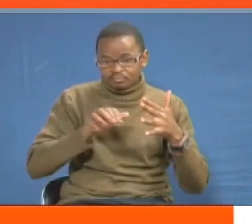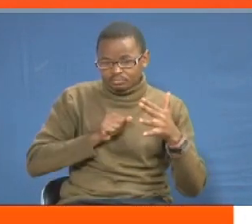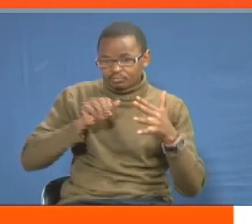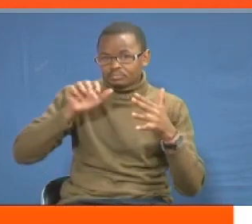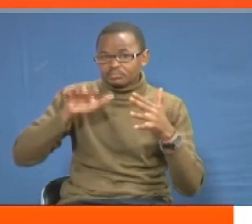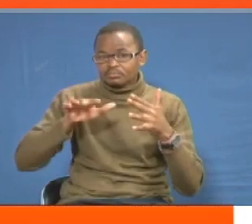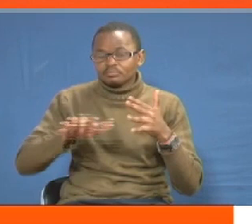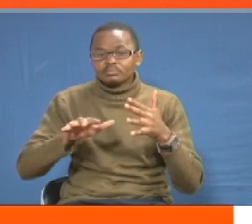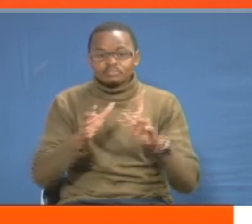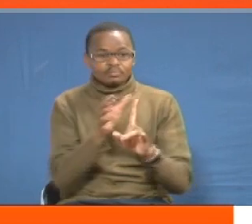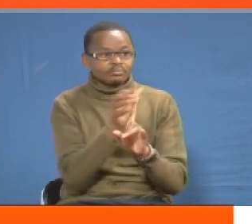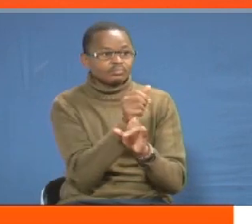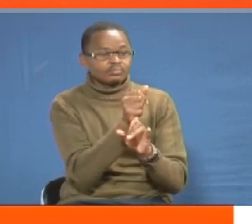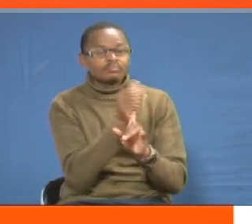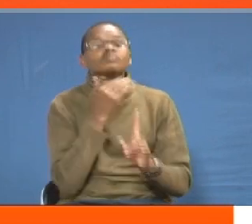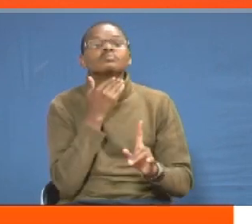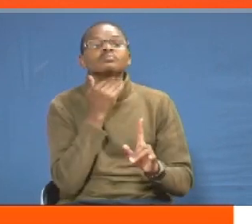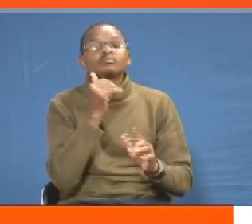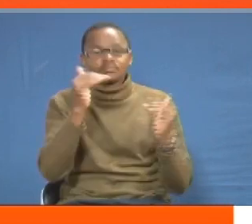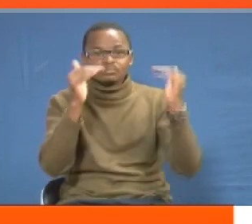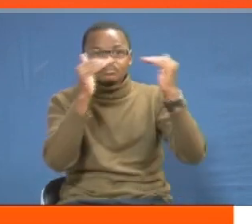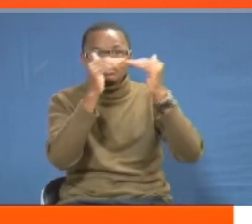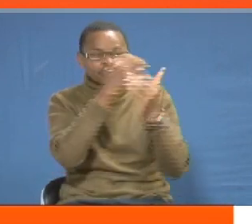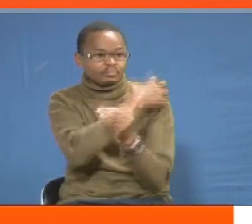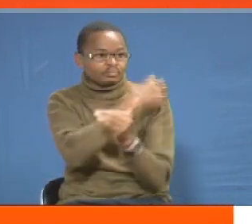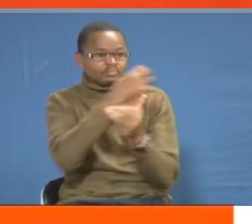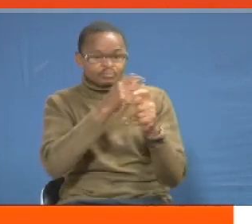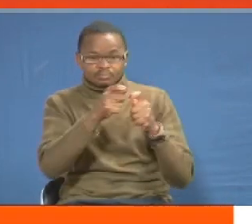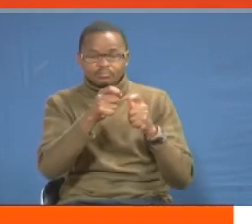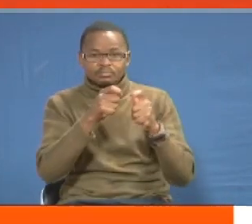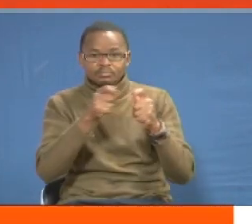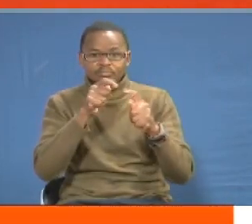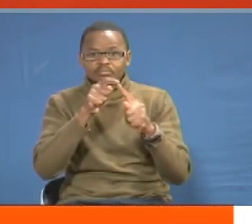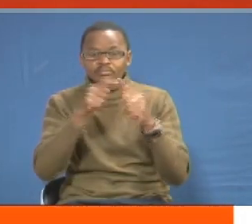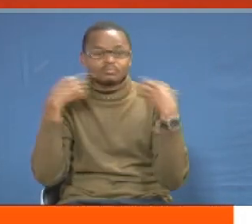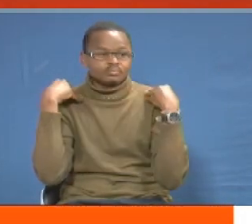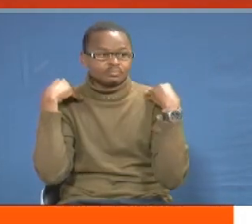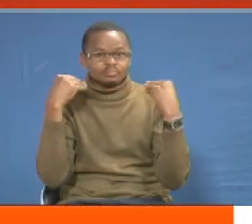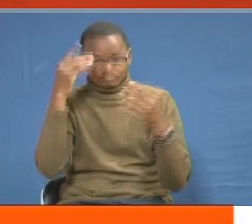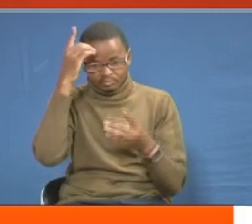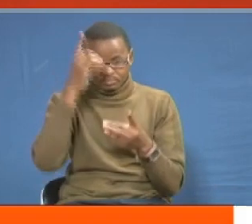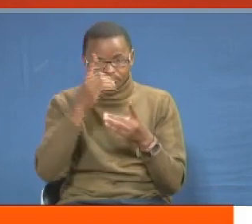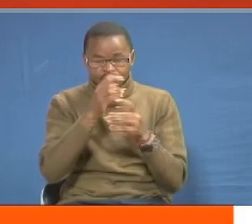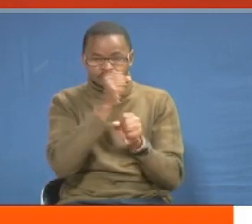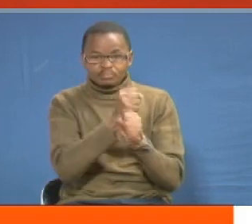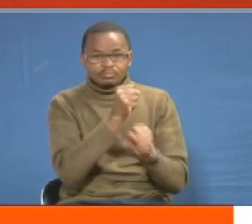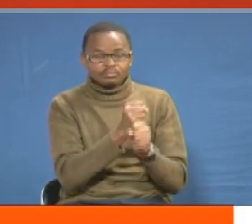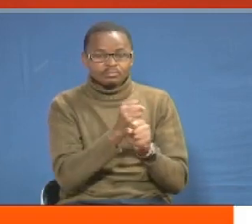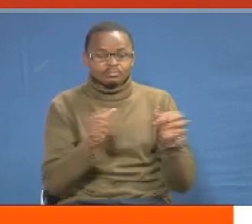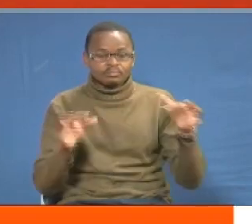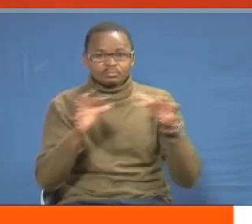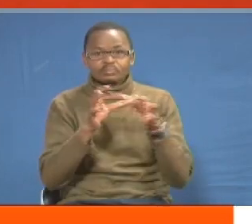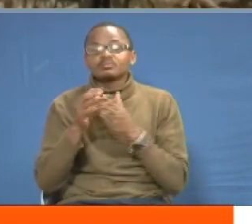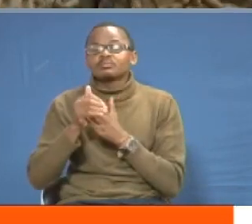girls to achieve the desired level of empowerment, to take control, to participate in decision making,